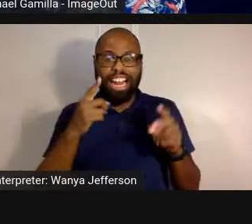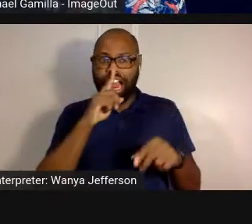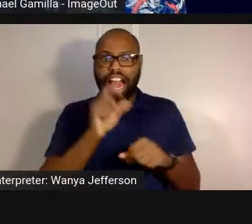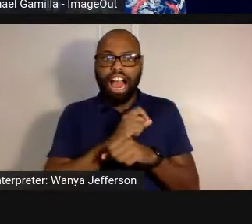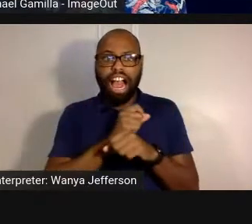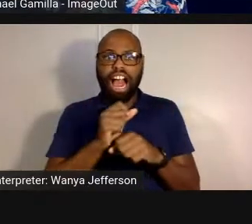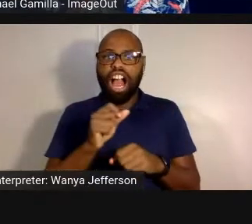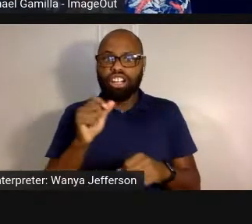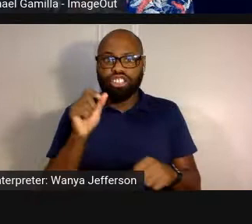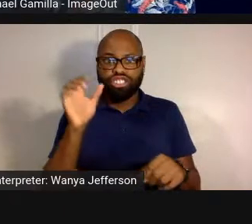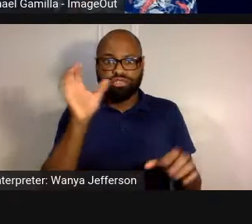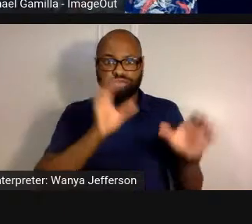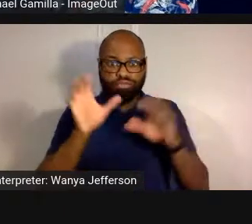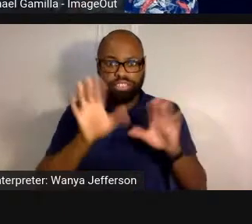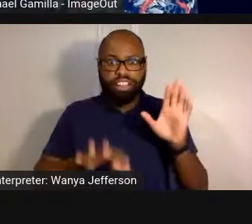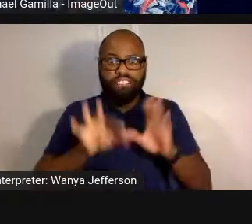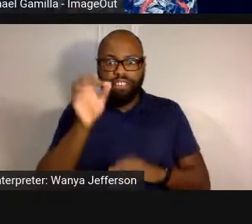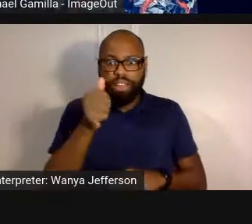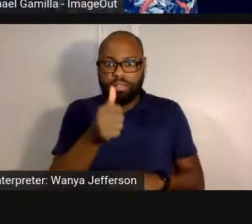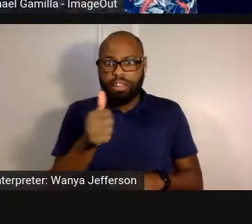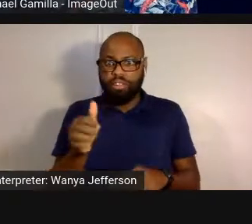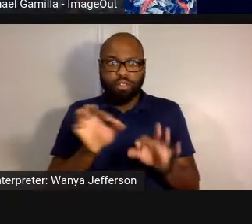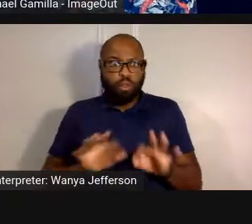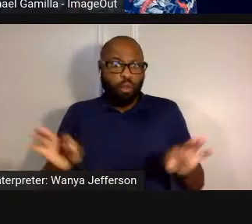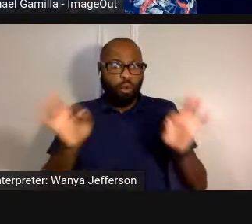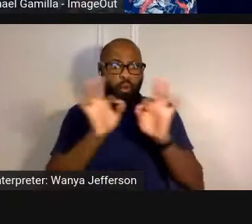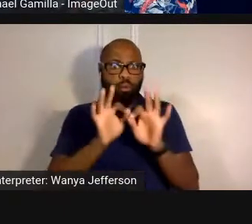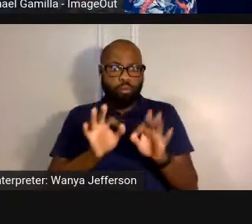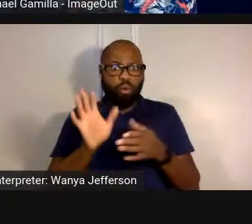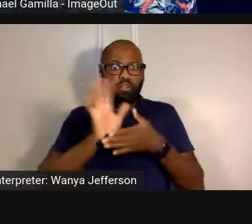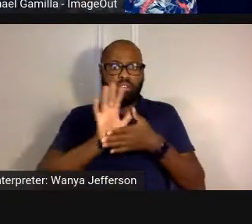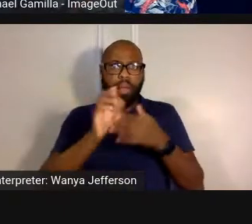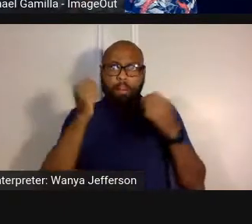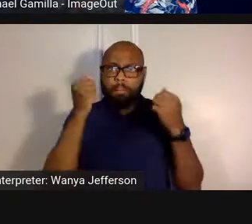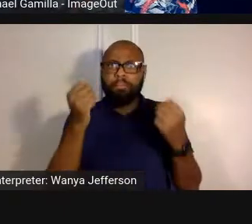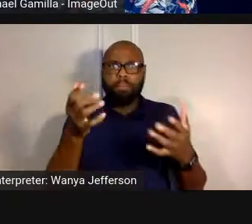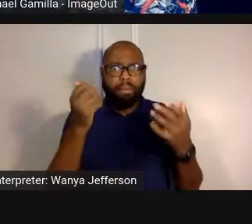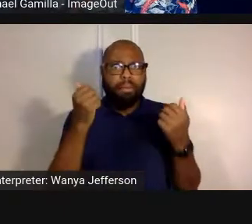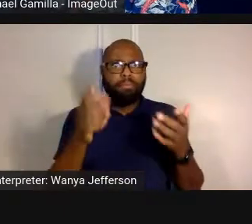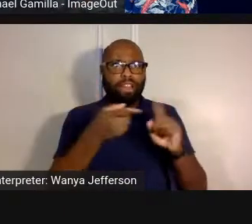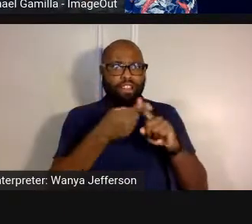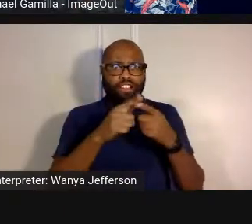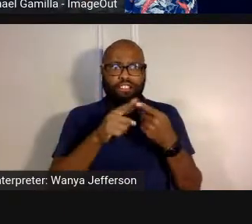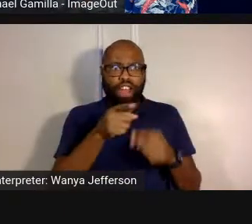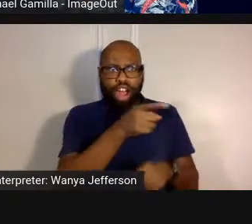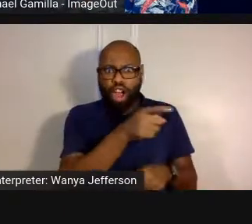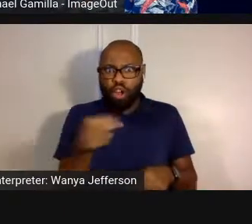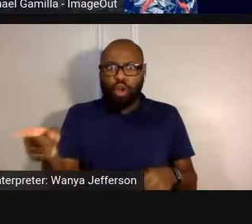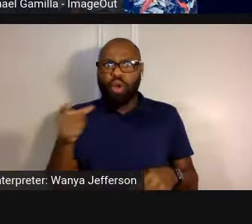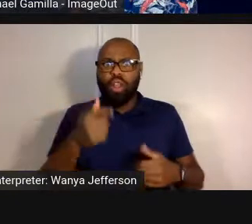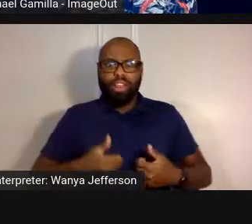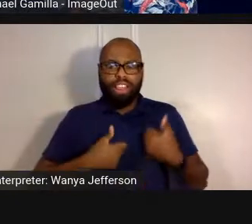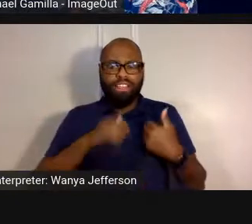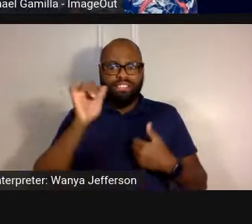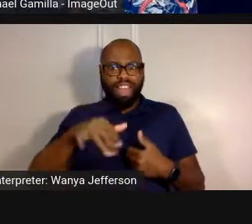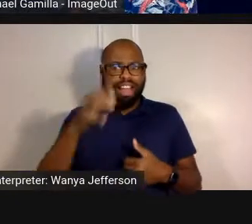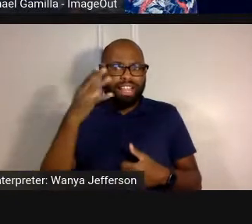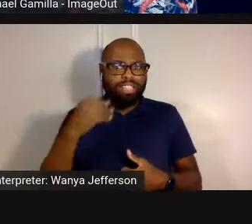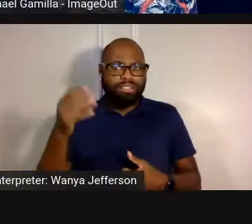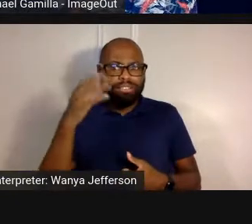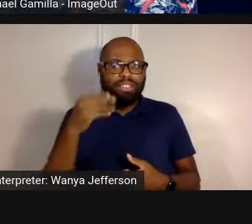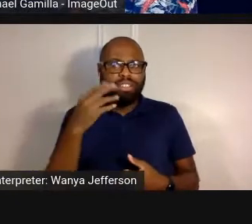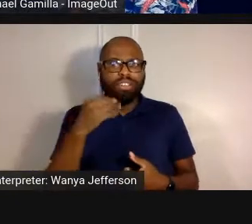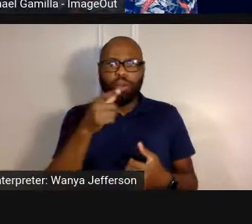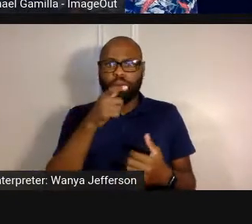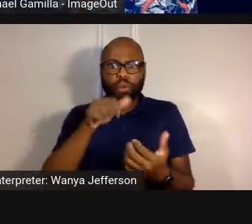it was also a really important film because I have many, many friends that, that have lived that experience and that have